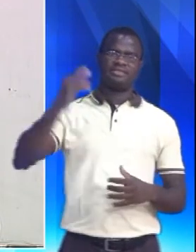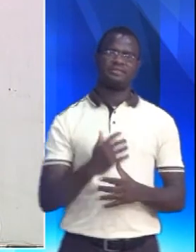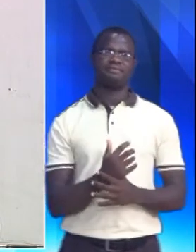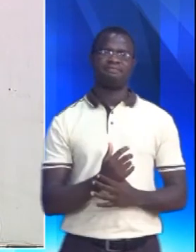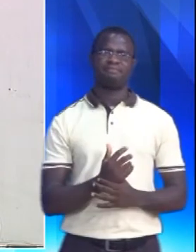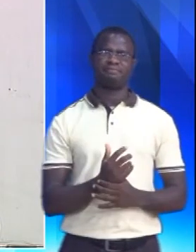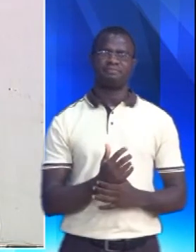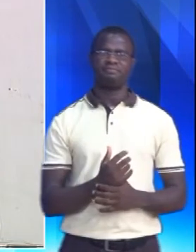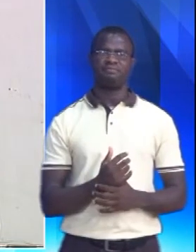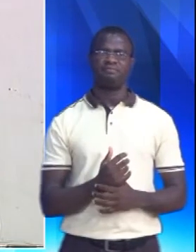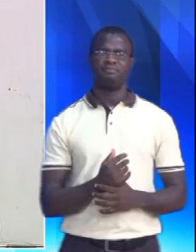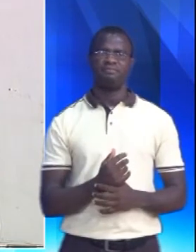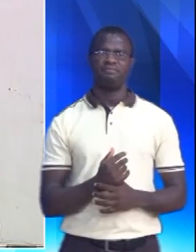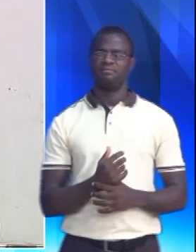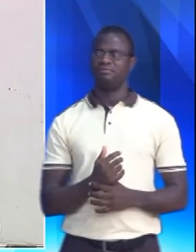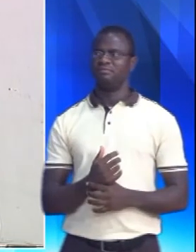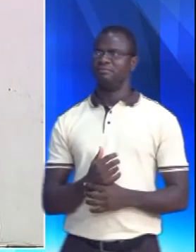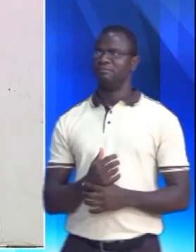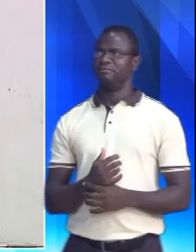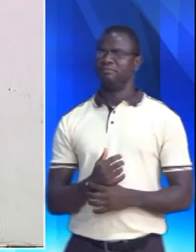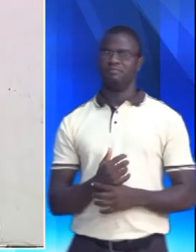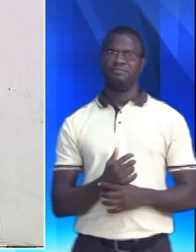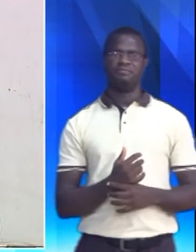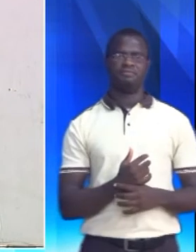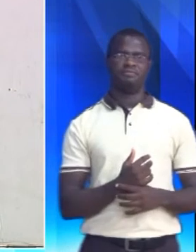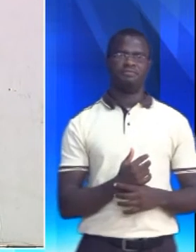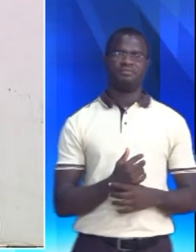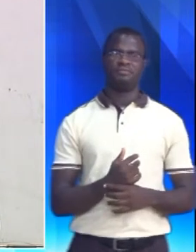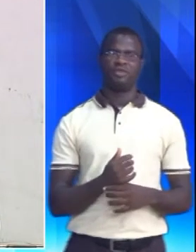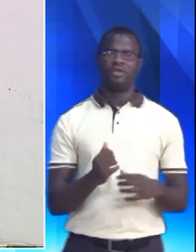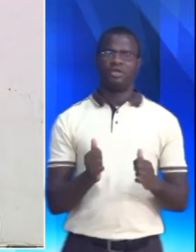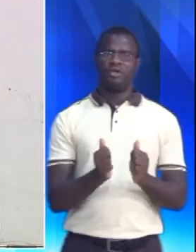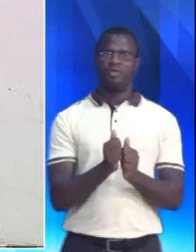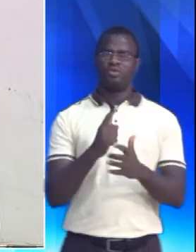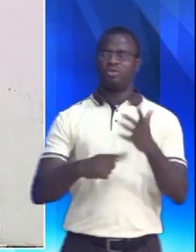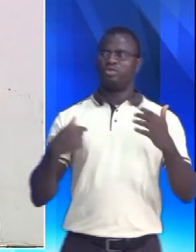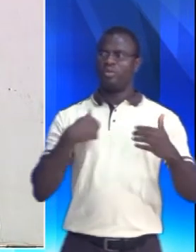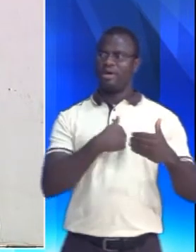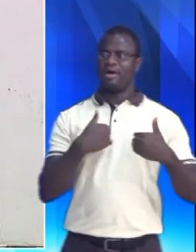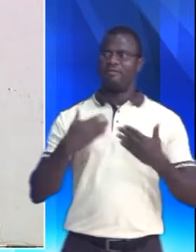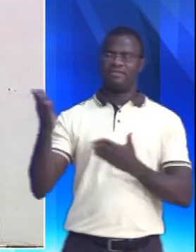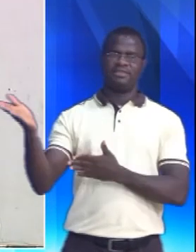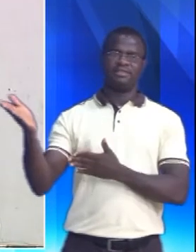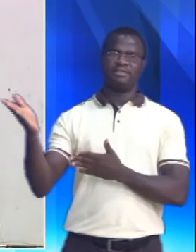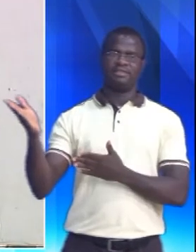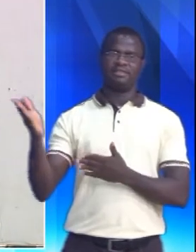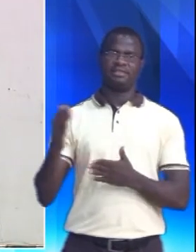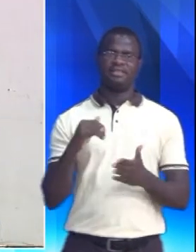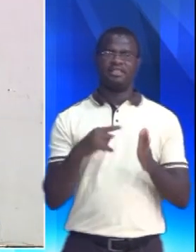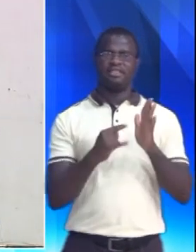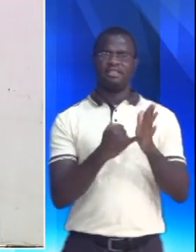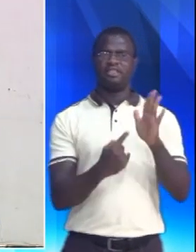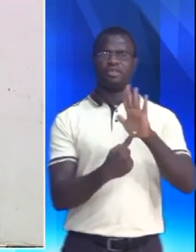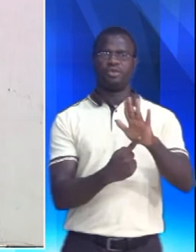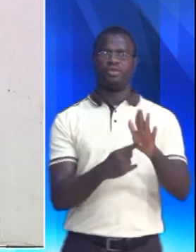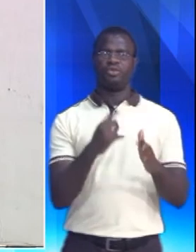base 2 is used to multiply itself. With what we have on the board here, this indicates that